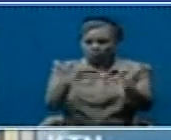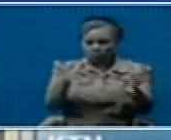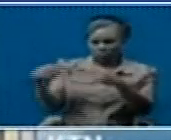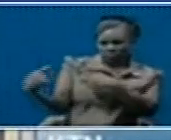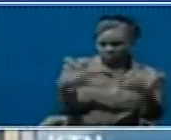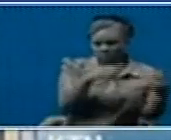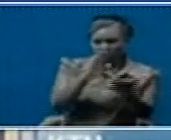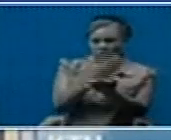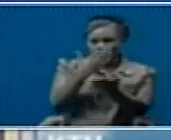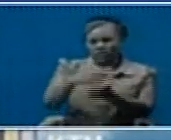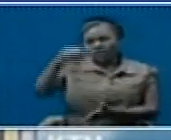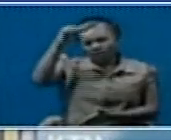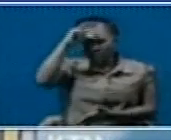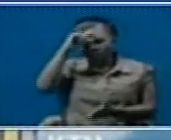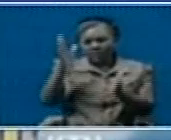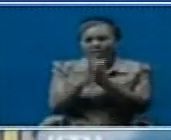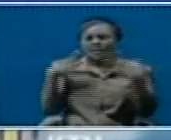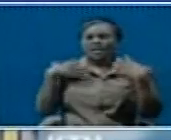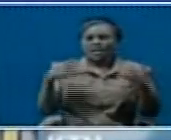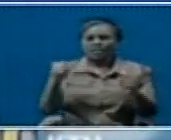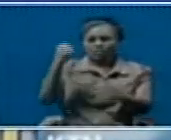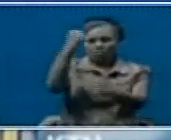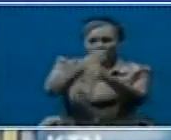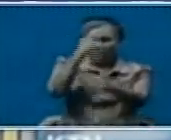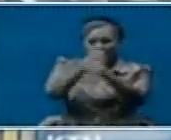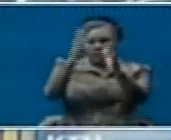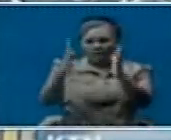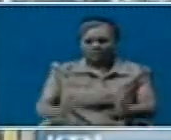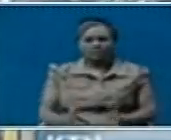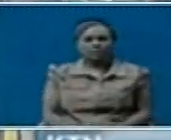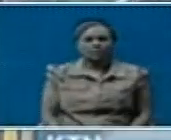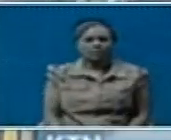pull between government and Kenyan health workers.